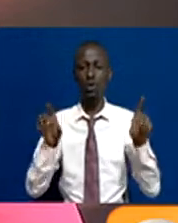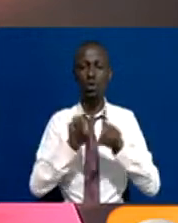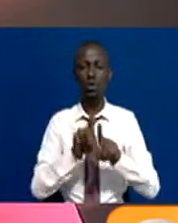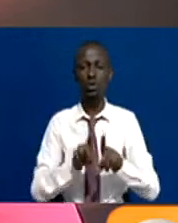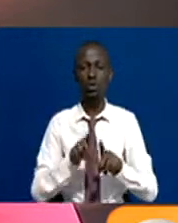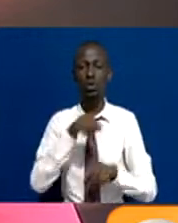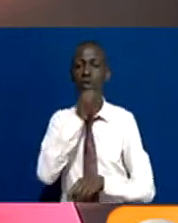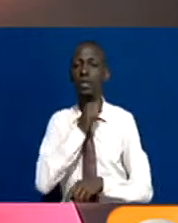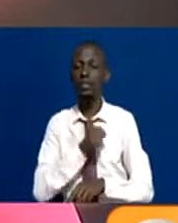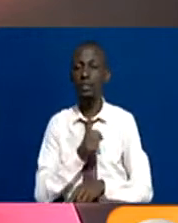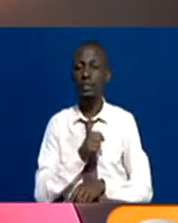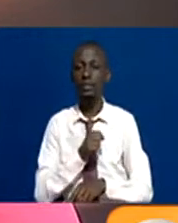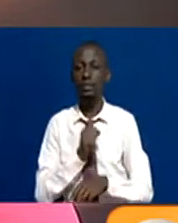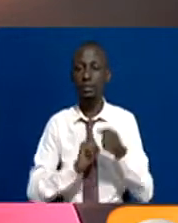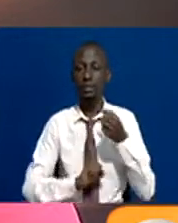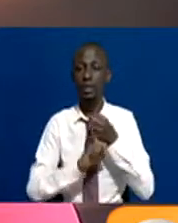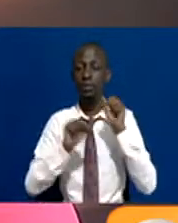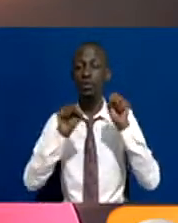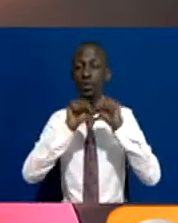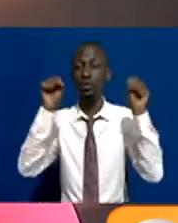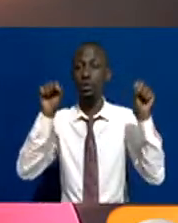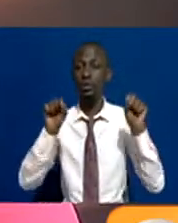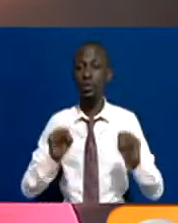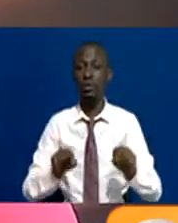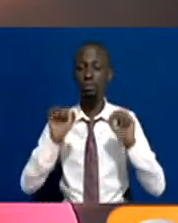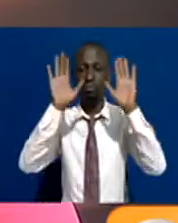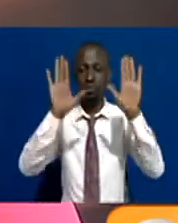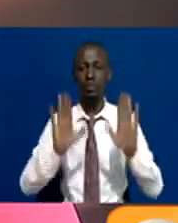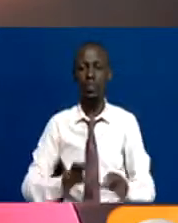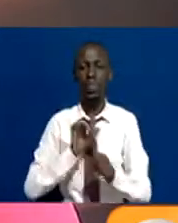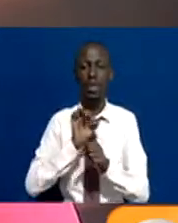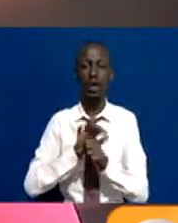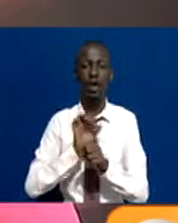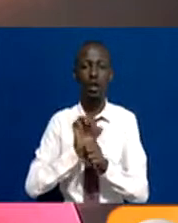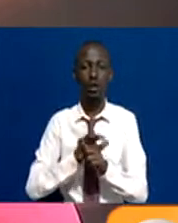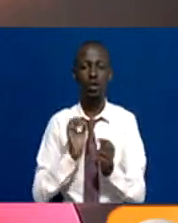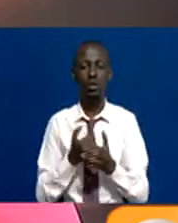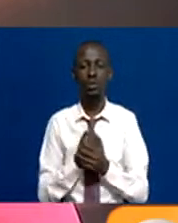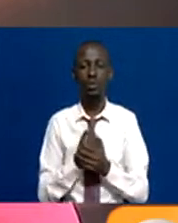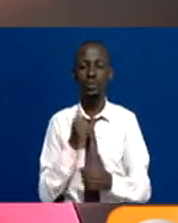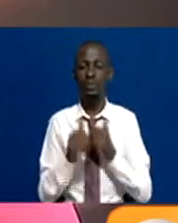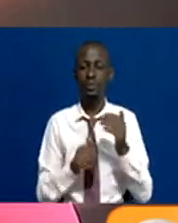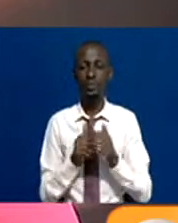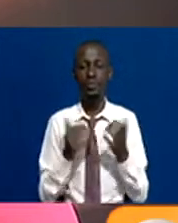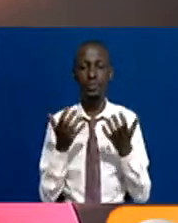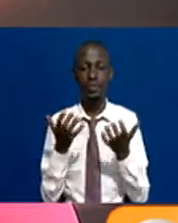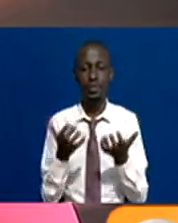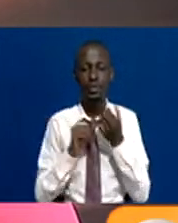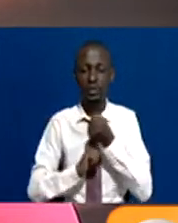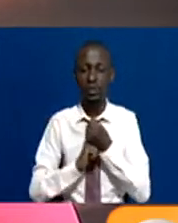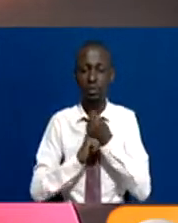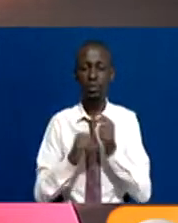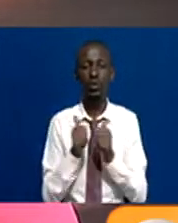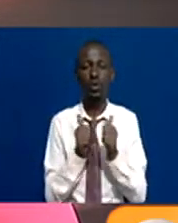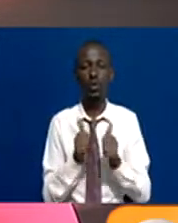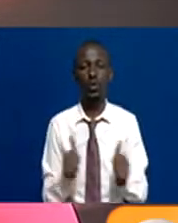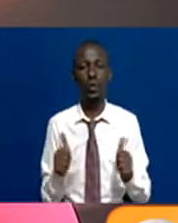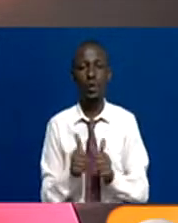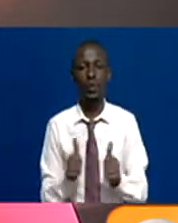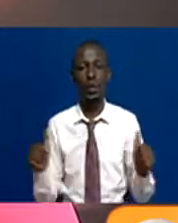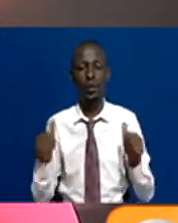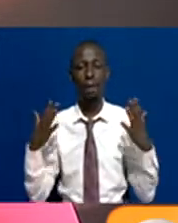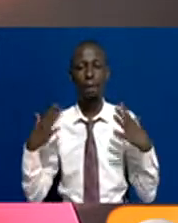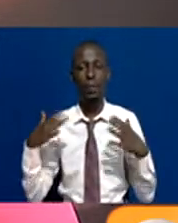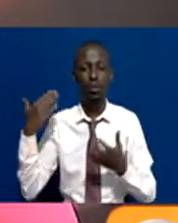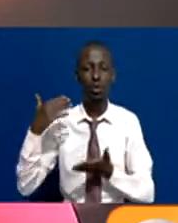the age, the support system is extremely critical, and all of them do need a good backup of people who are going to be there